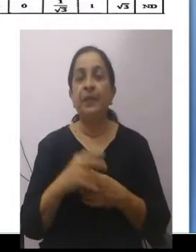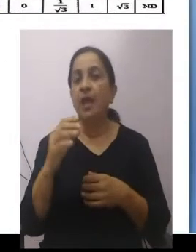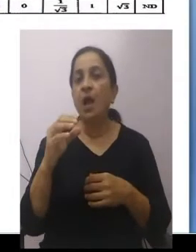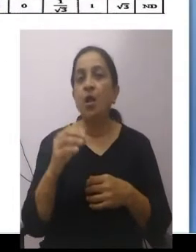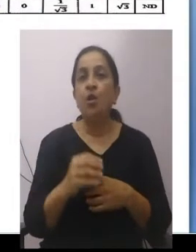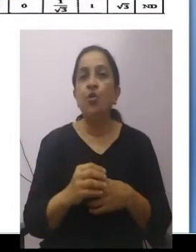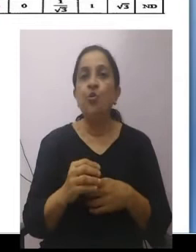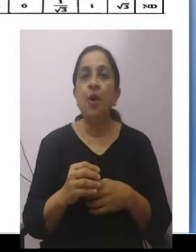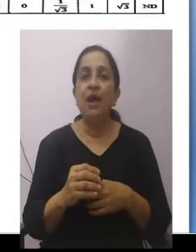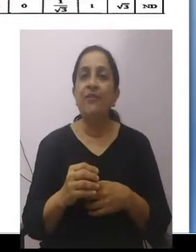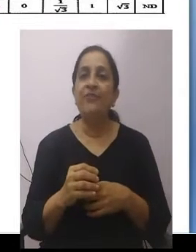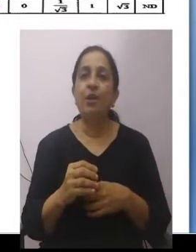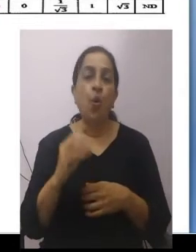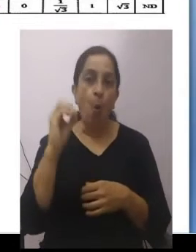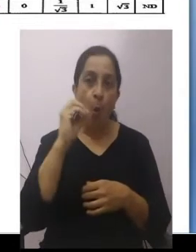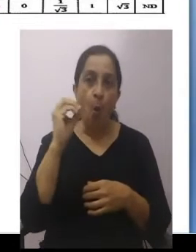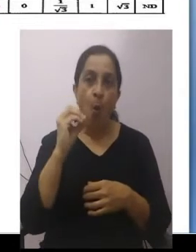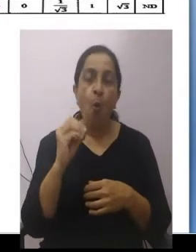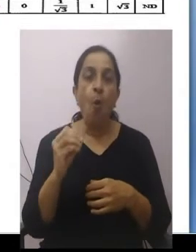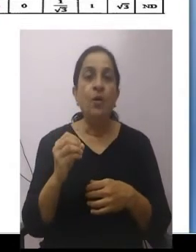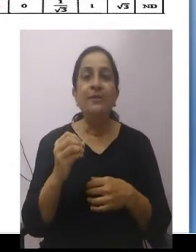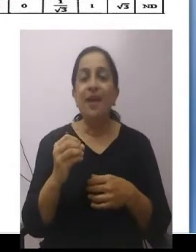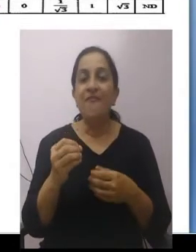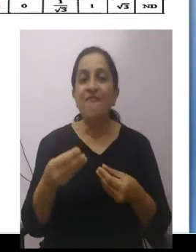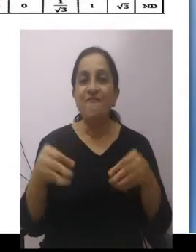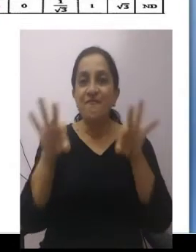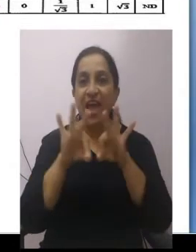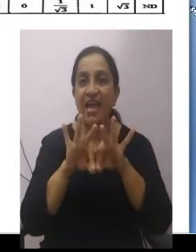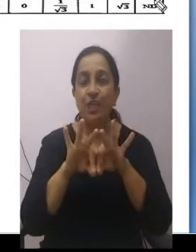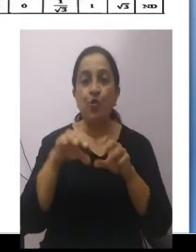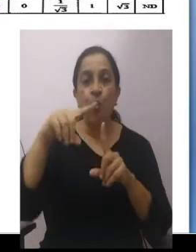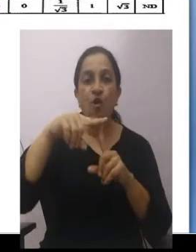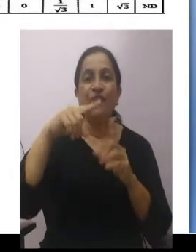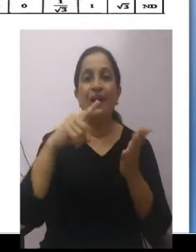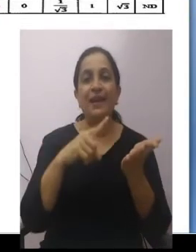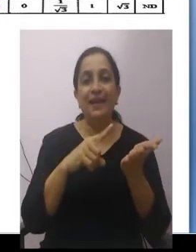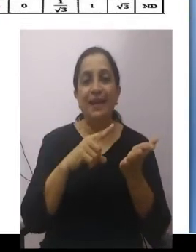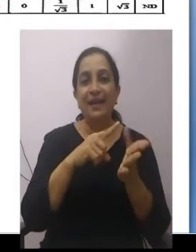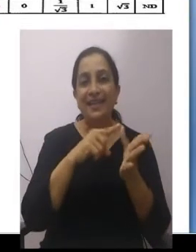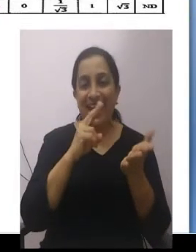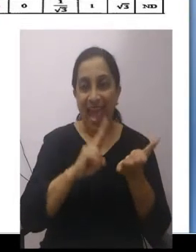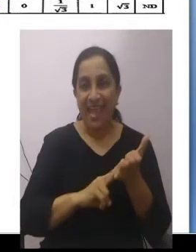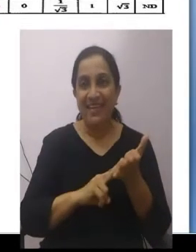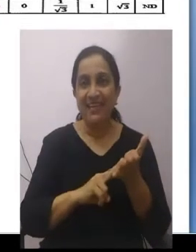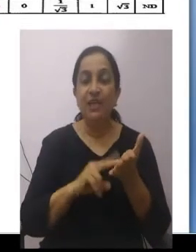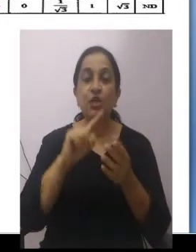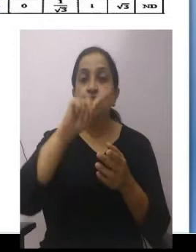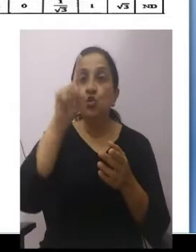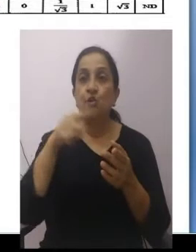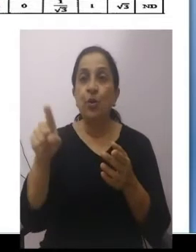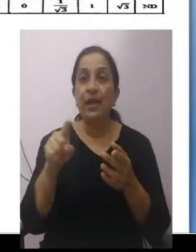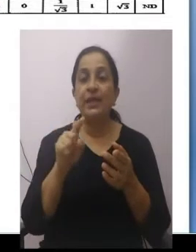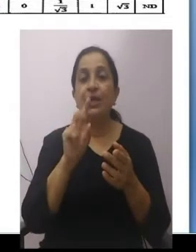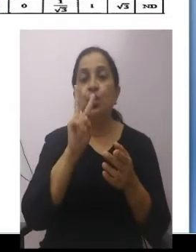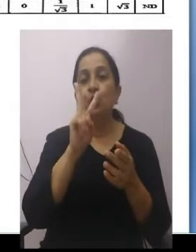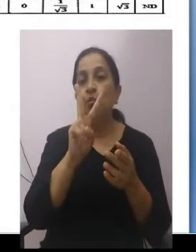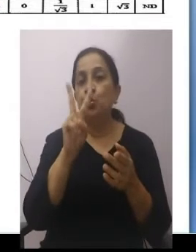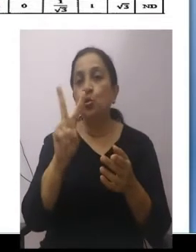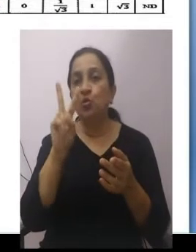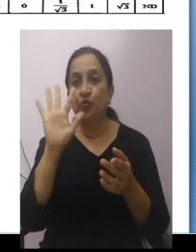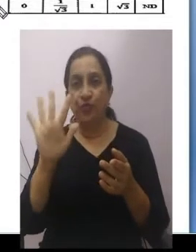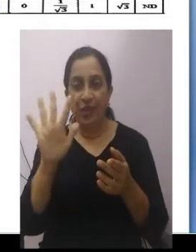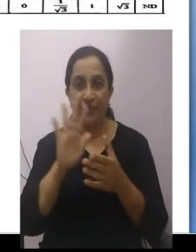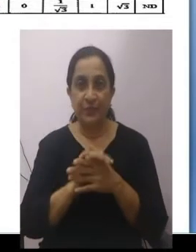What is the value of tan? Next, what is the value of tan square 225? This can be done in different